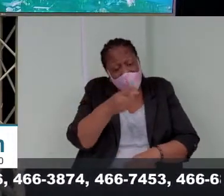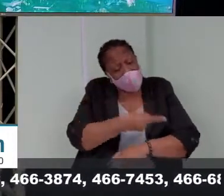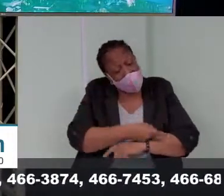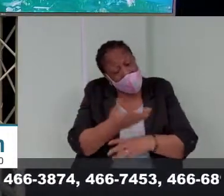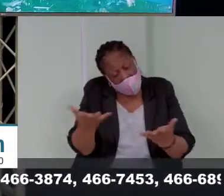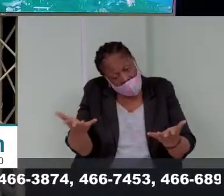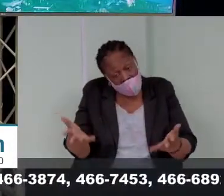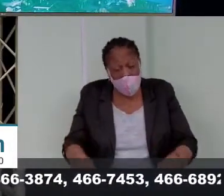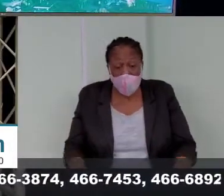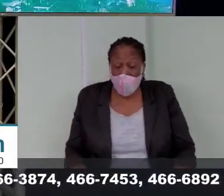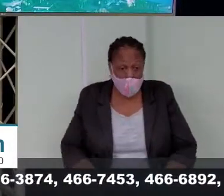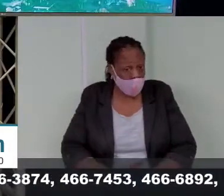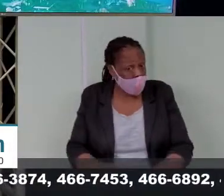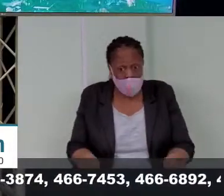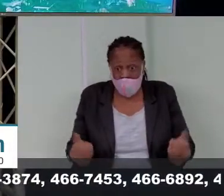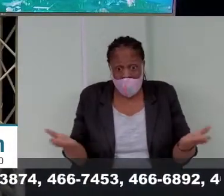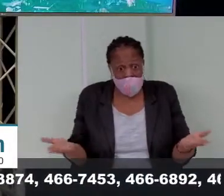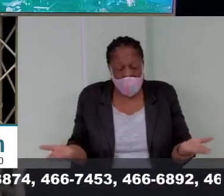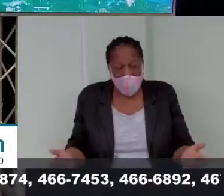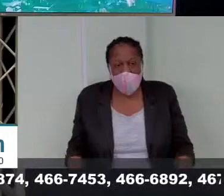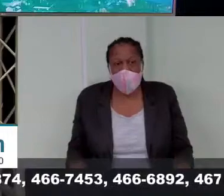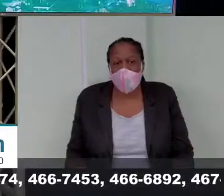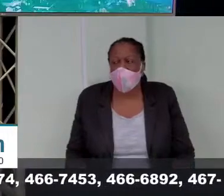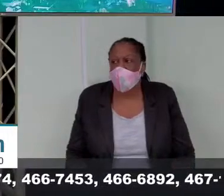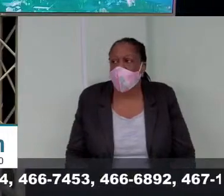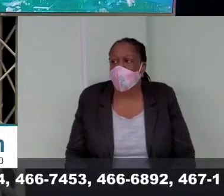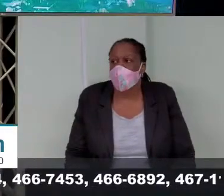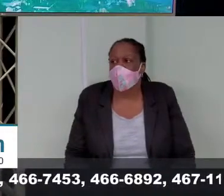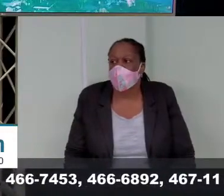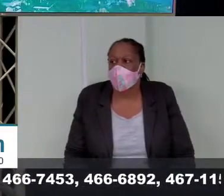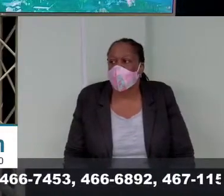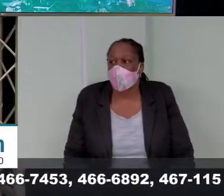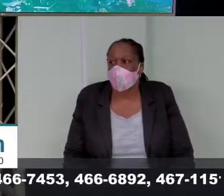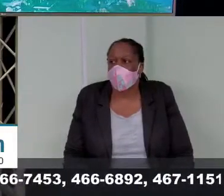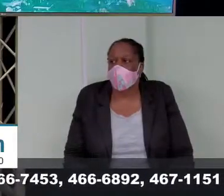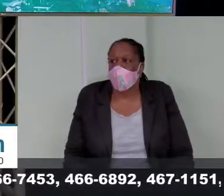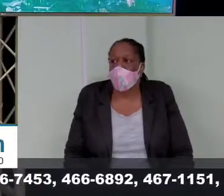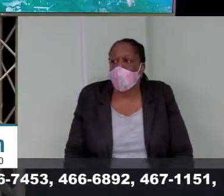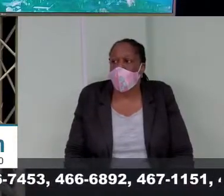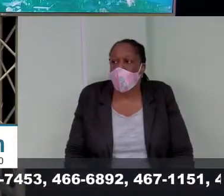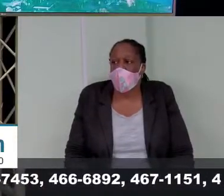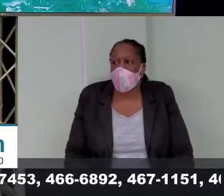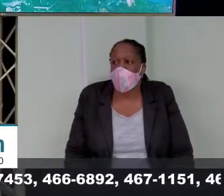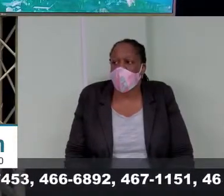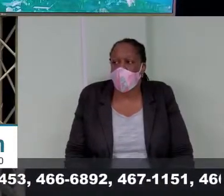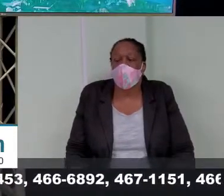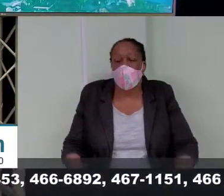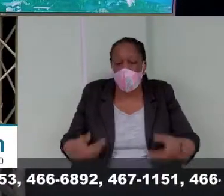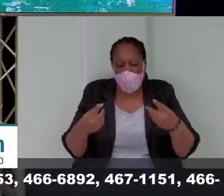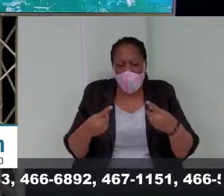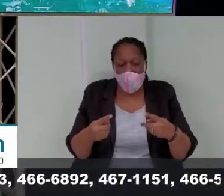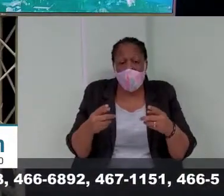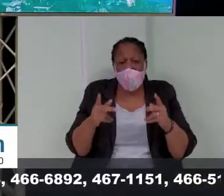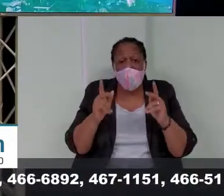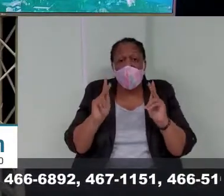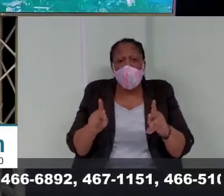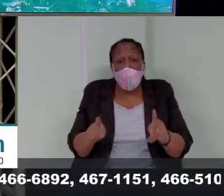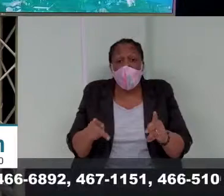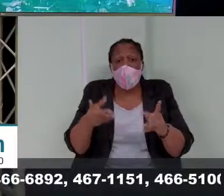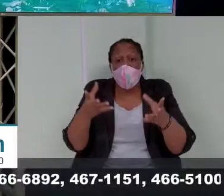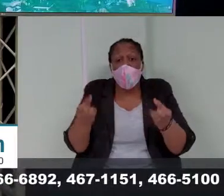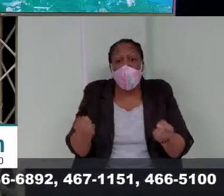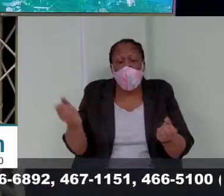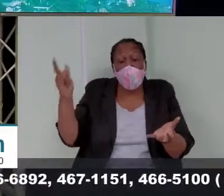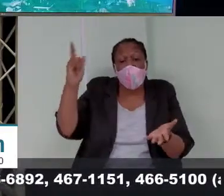to, secure that service, whereby that lab can provide you the result within that 72-hour